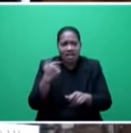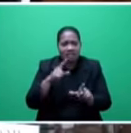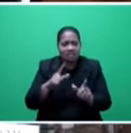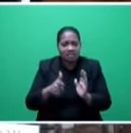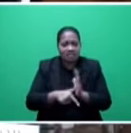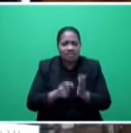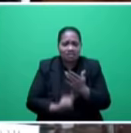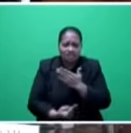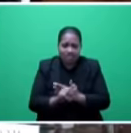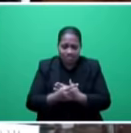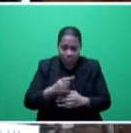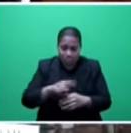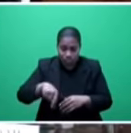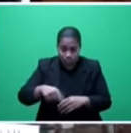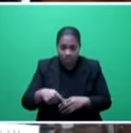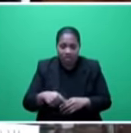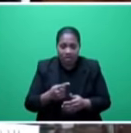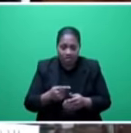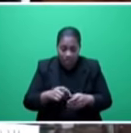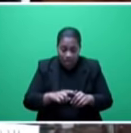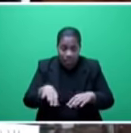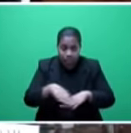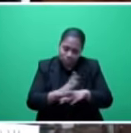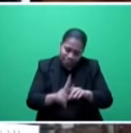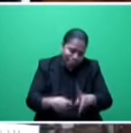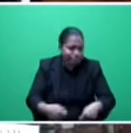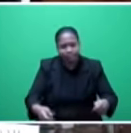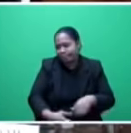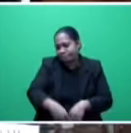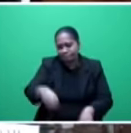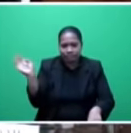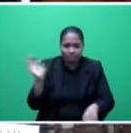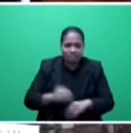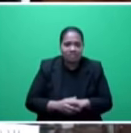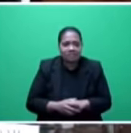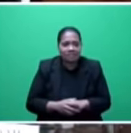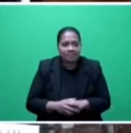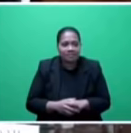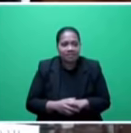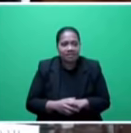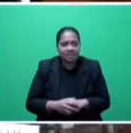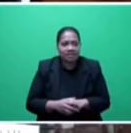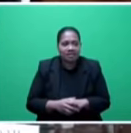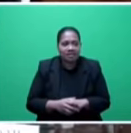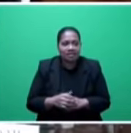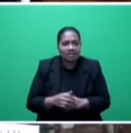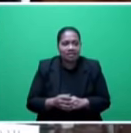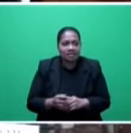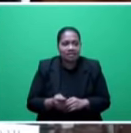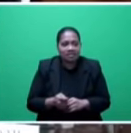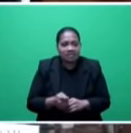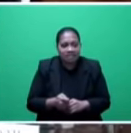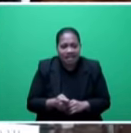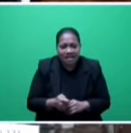in Korlew when the match was aborted after a small